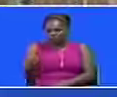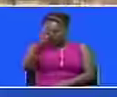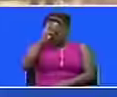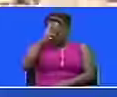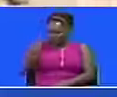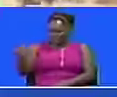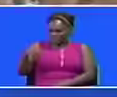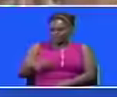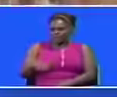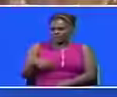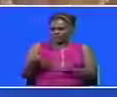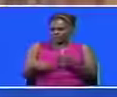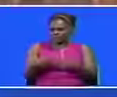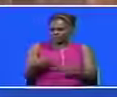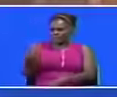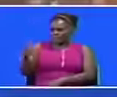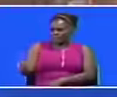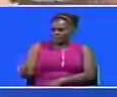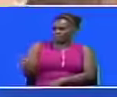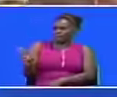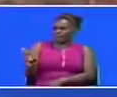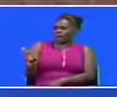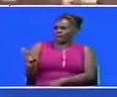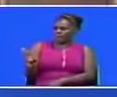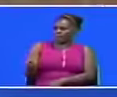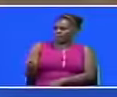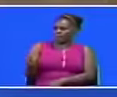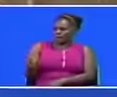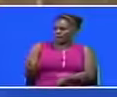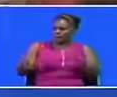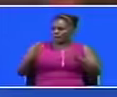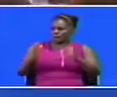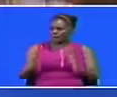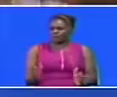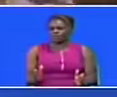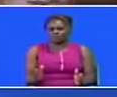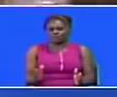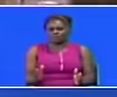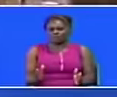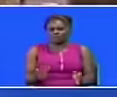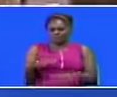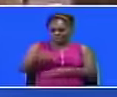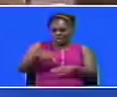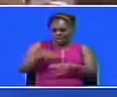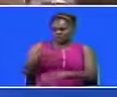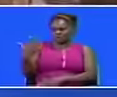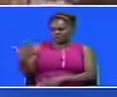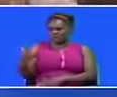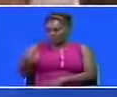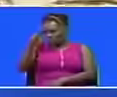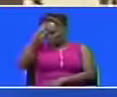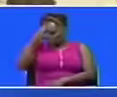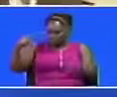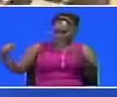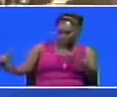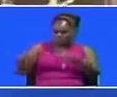to intervene. In the process, an argument ensued, leading to the shooting of the boda-boda rider. For over 5 hours, police engaged members of the